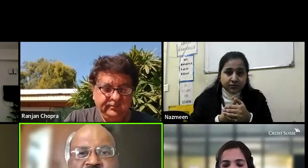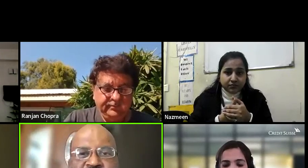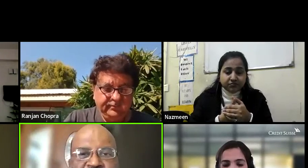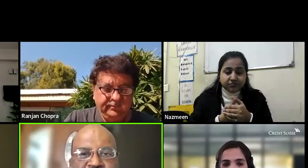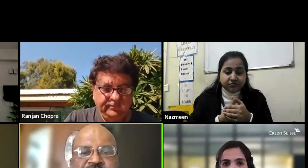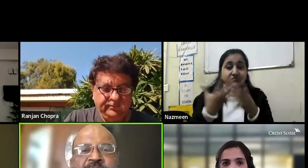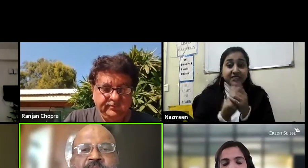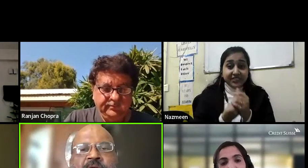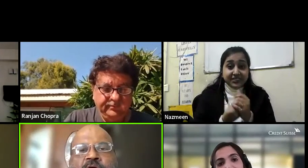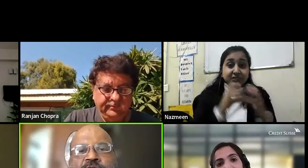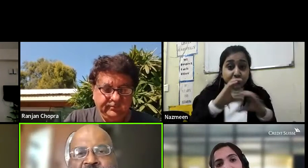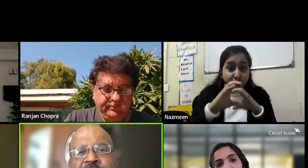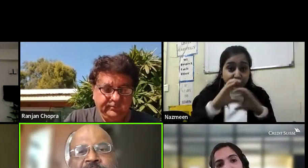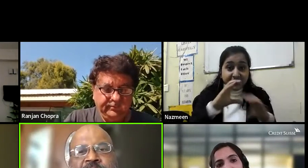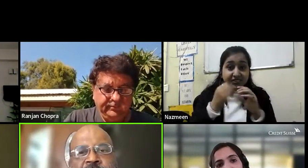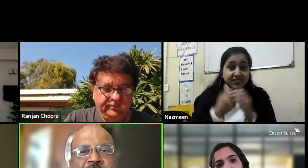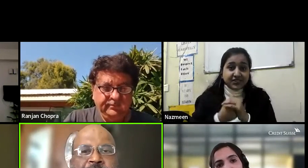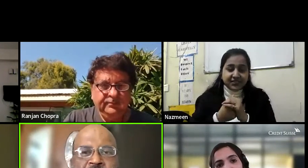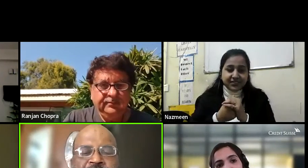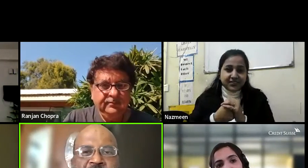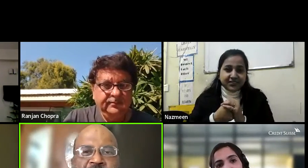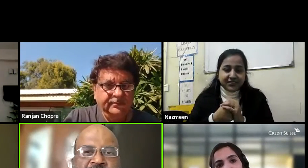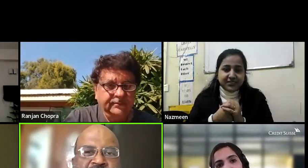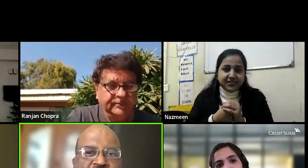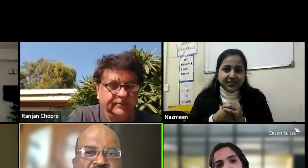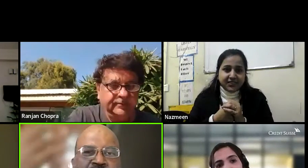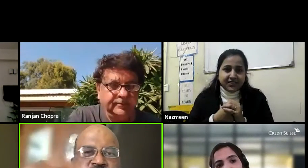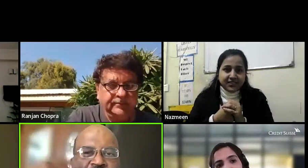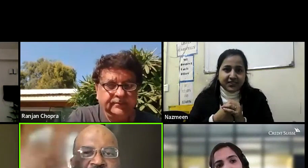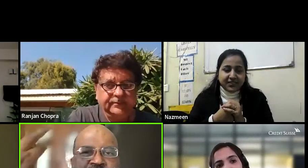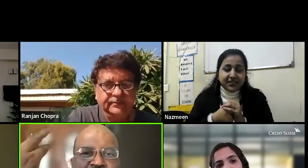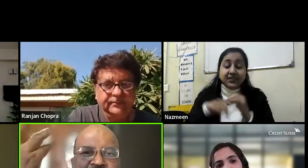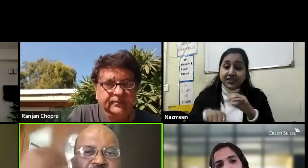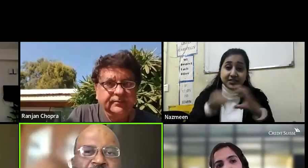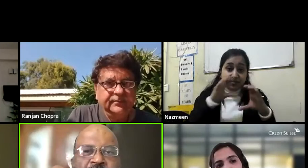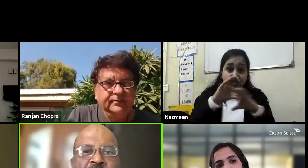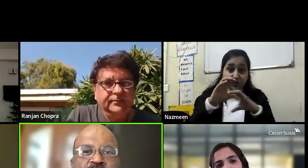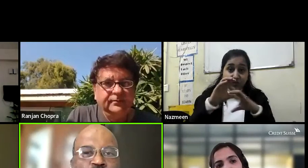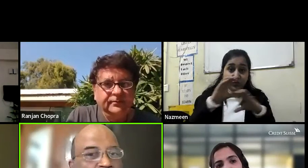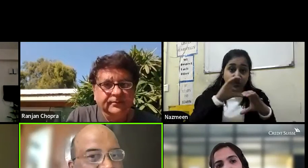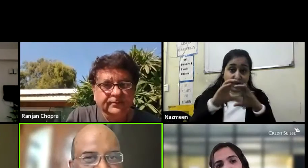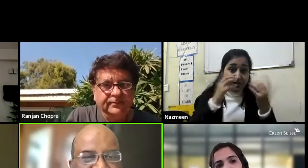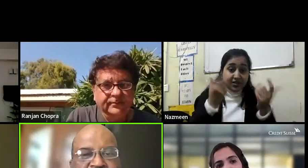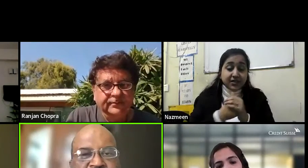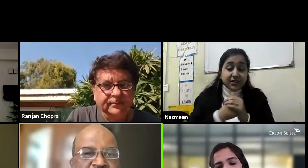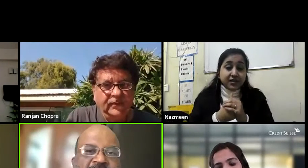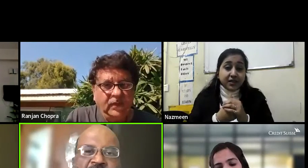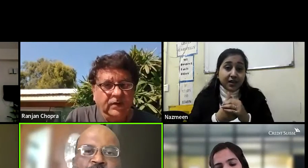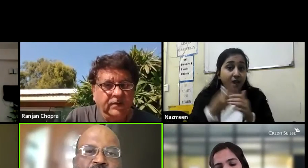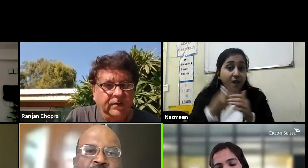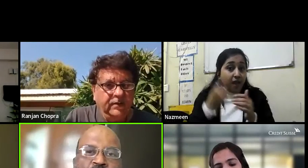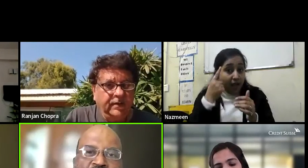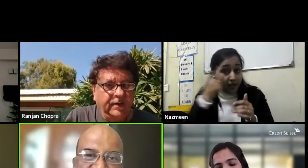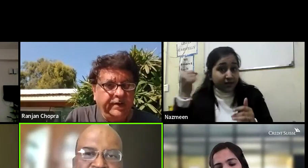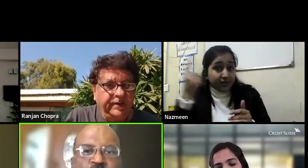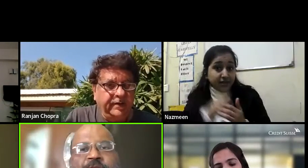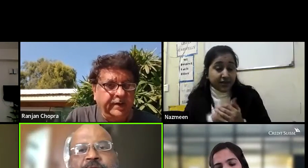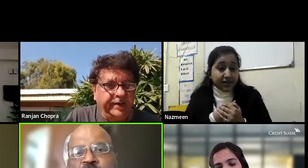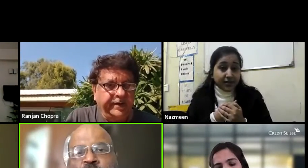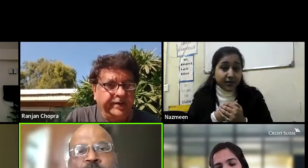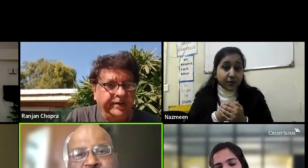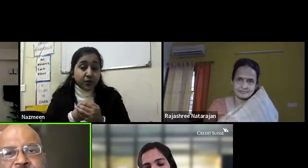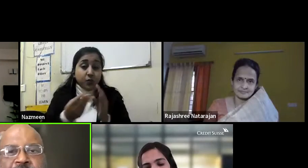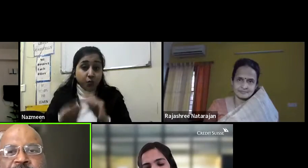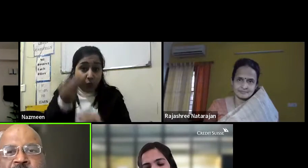this conversation of like-minded people, and these conversations will throw up ideas. It will motivate more